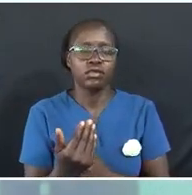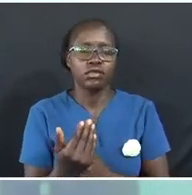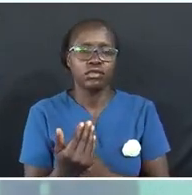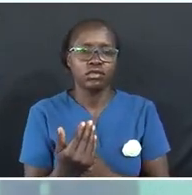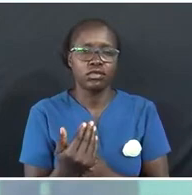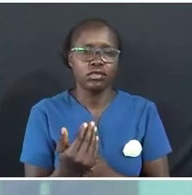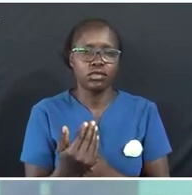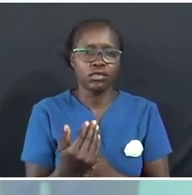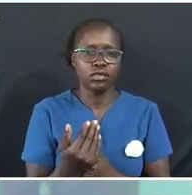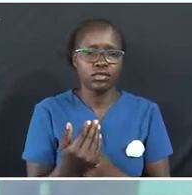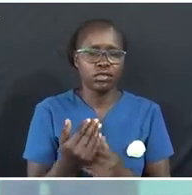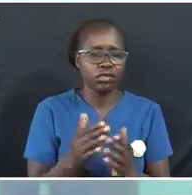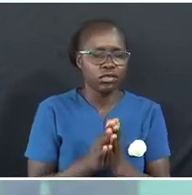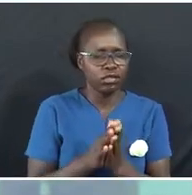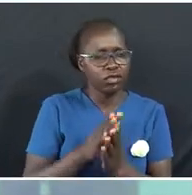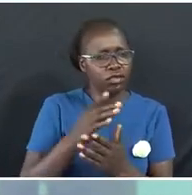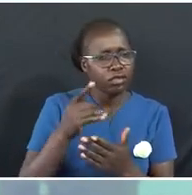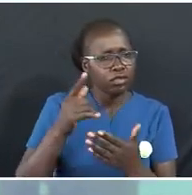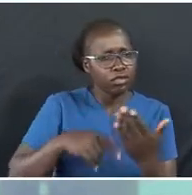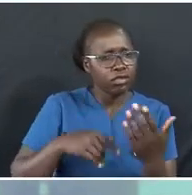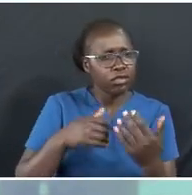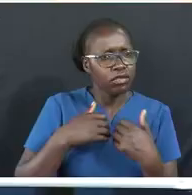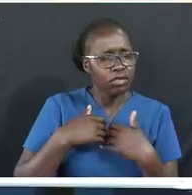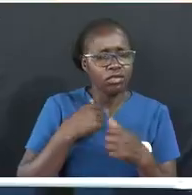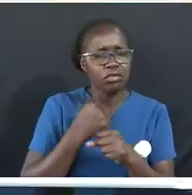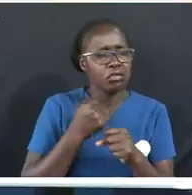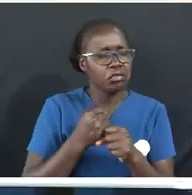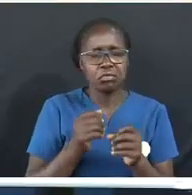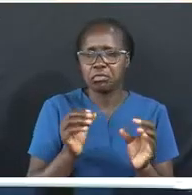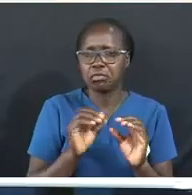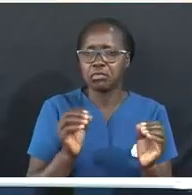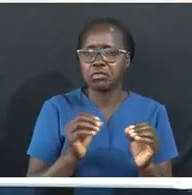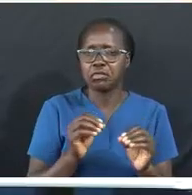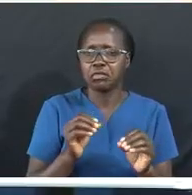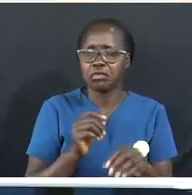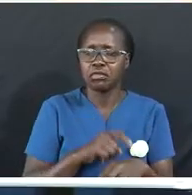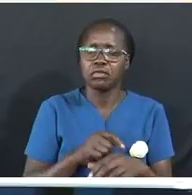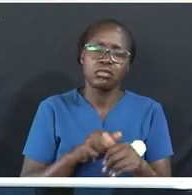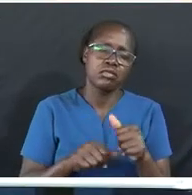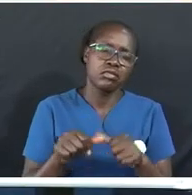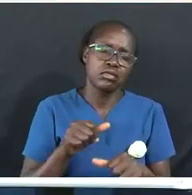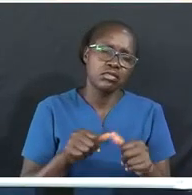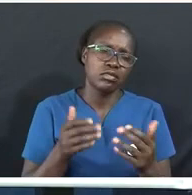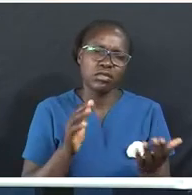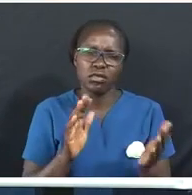What do you think, what time could it have been? Around what time?